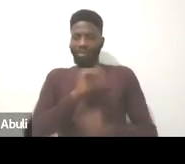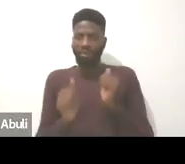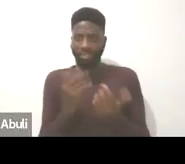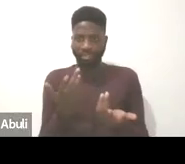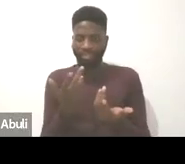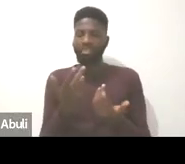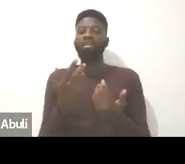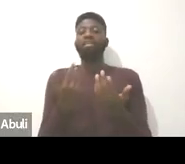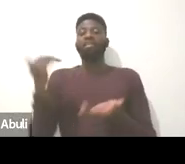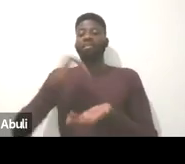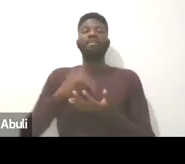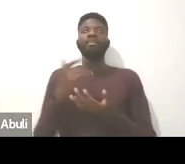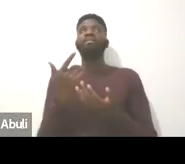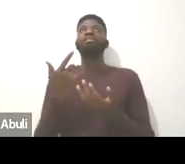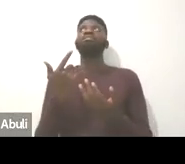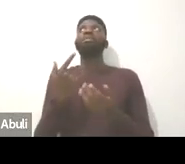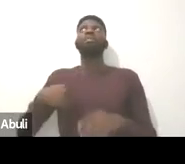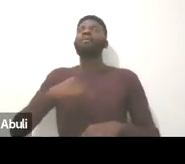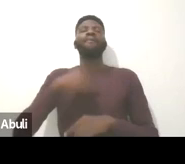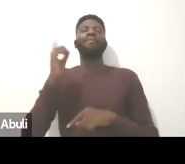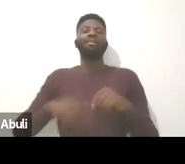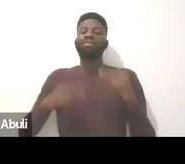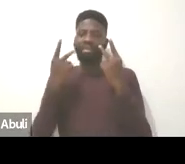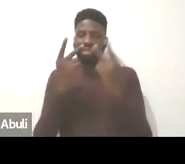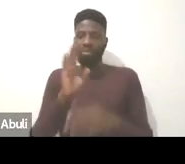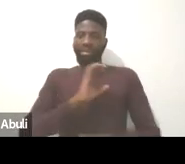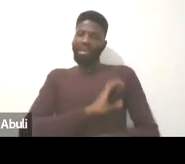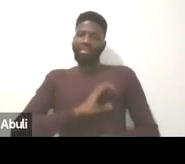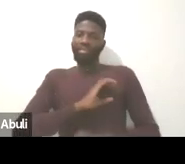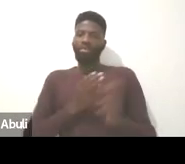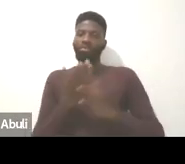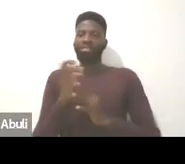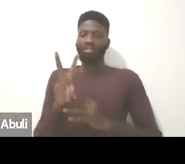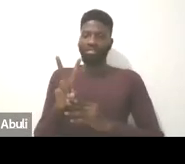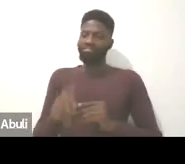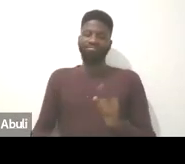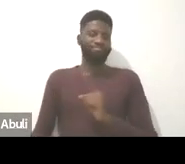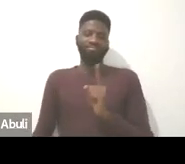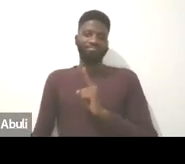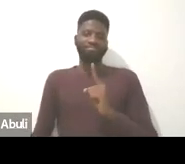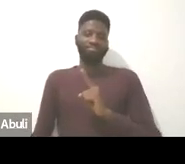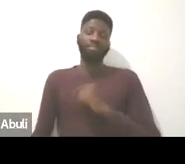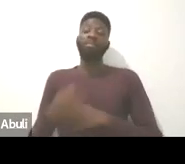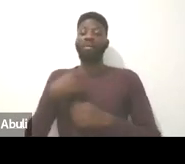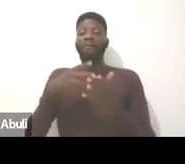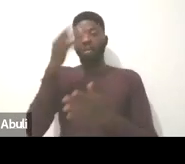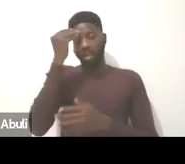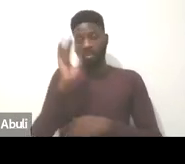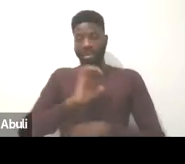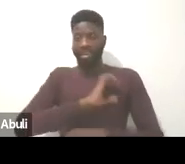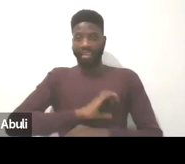cannot see your personality through your CV. I will only learn about your